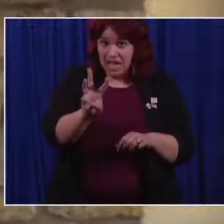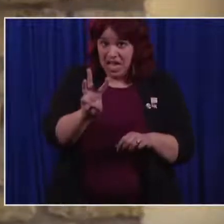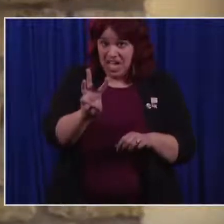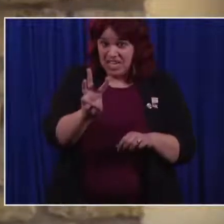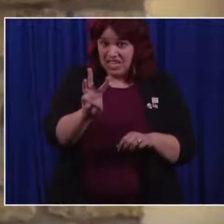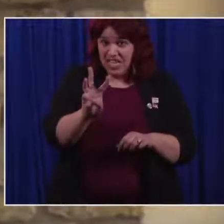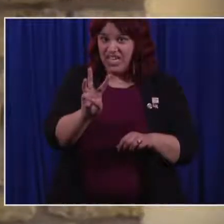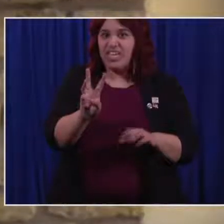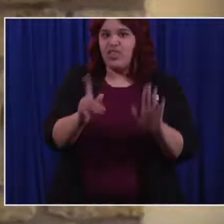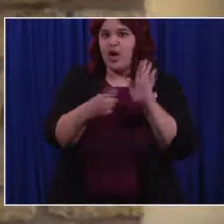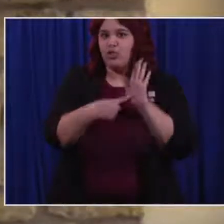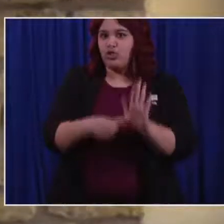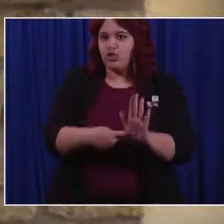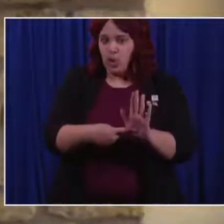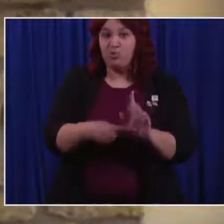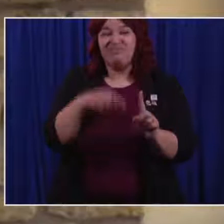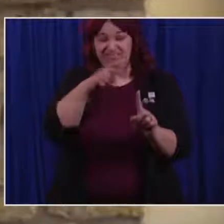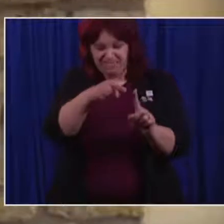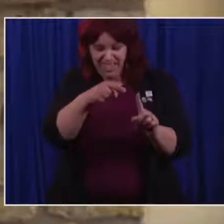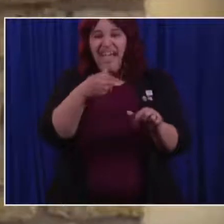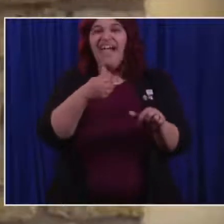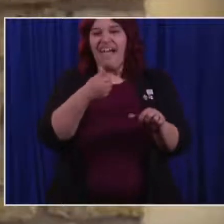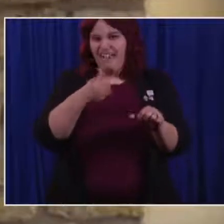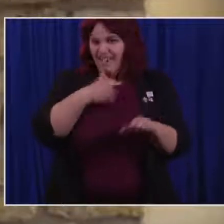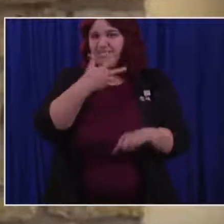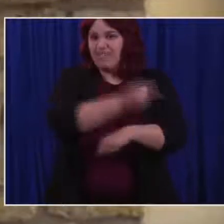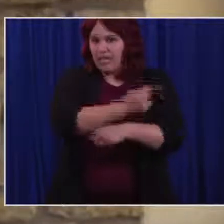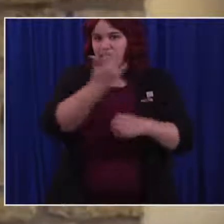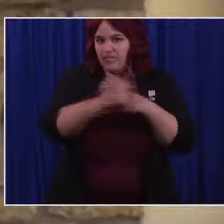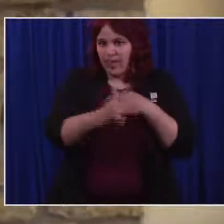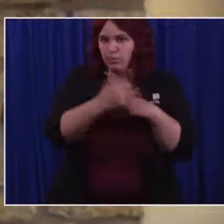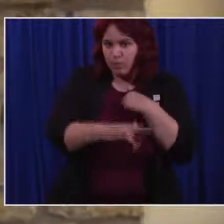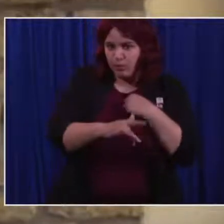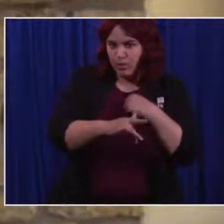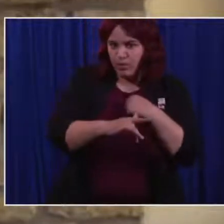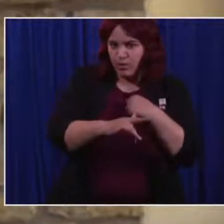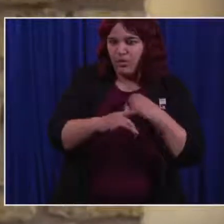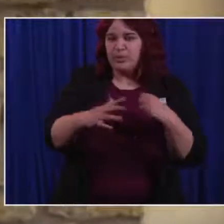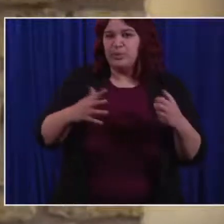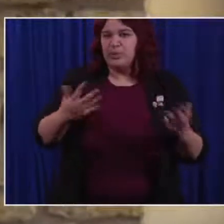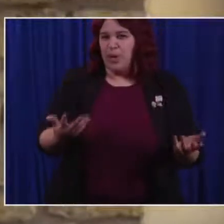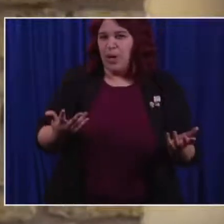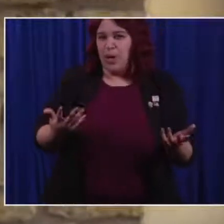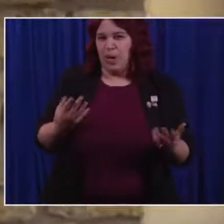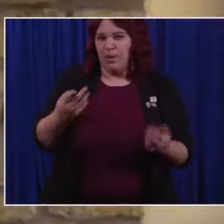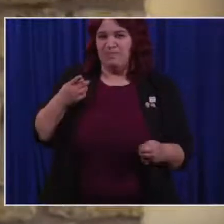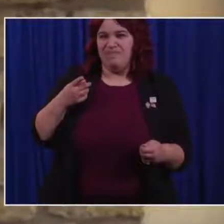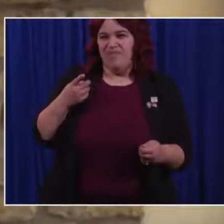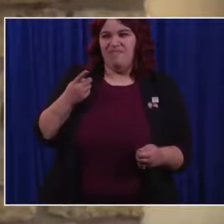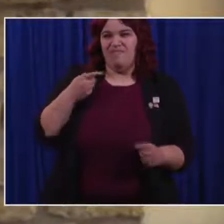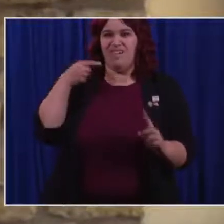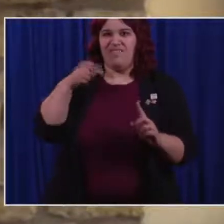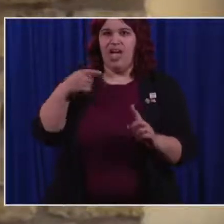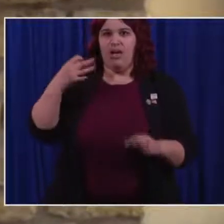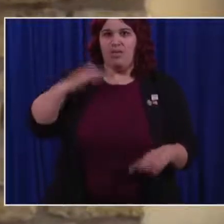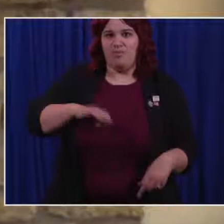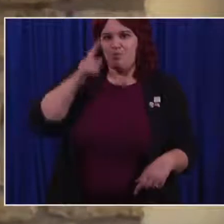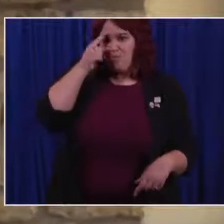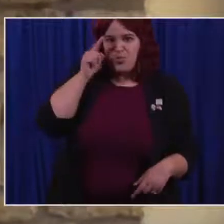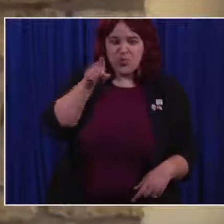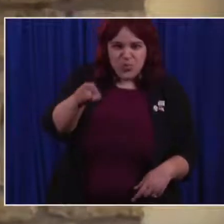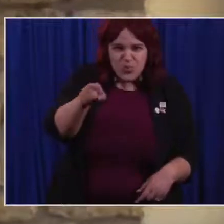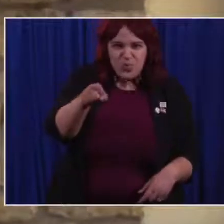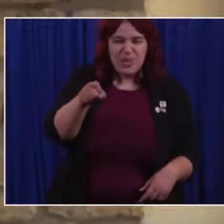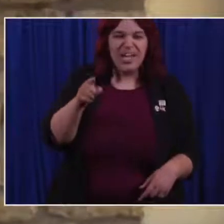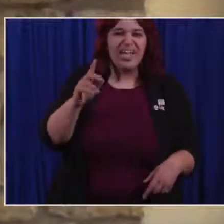competitive advantage, so to speak, for you to be part of that, and for your place, your